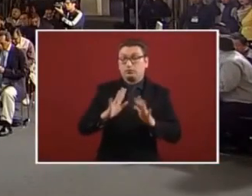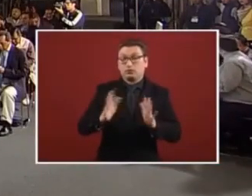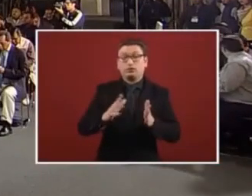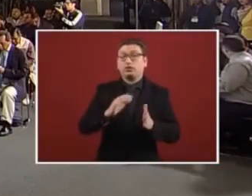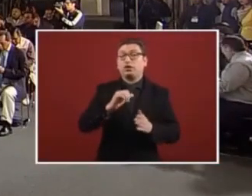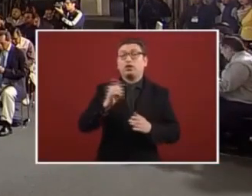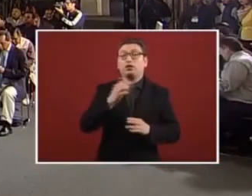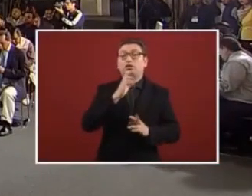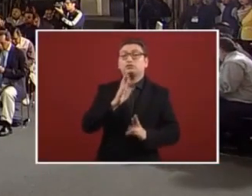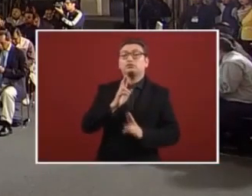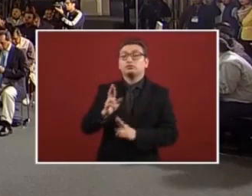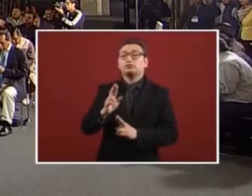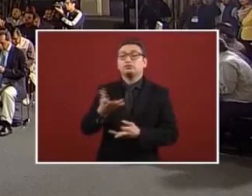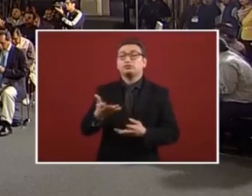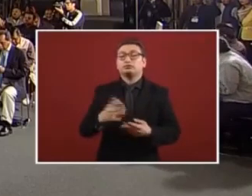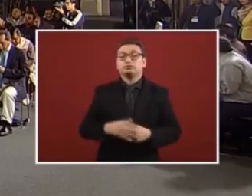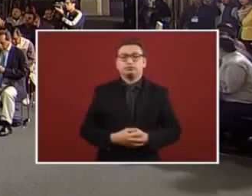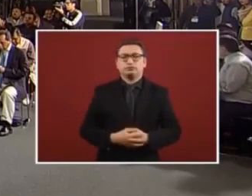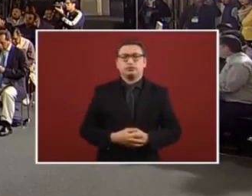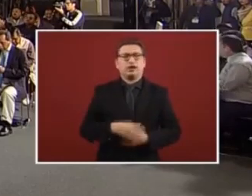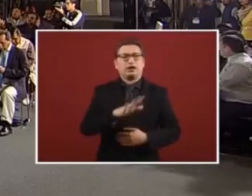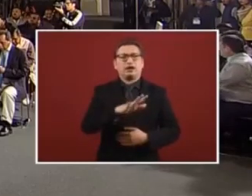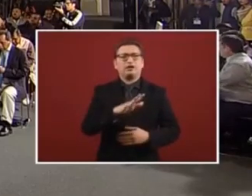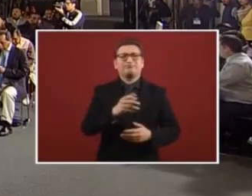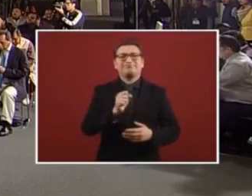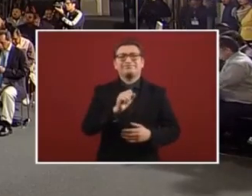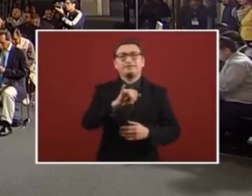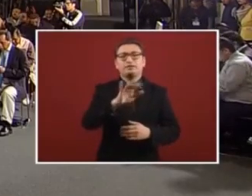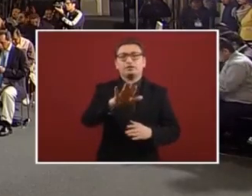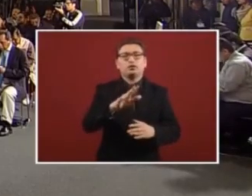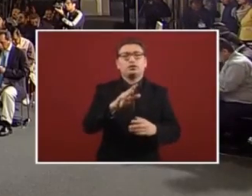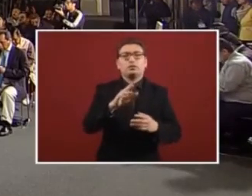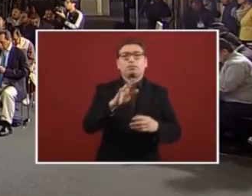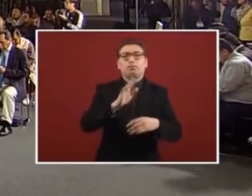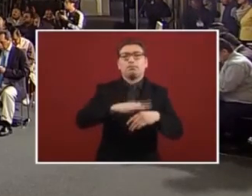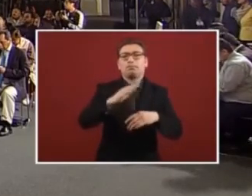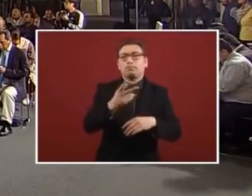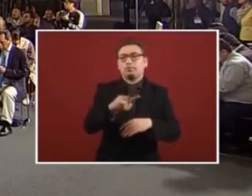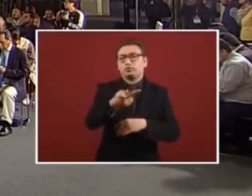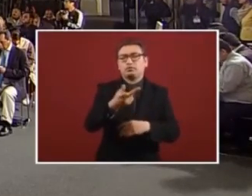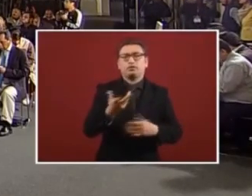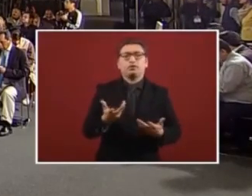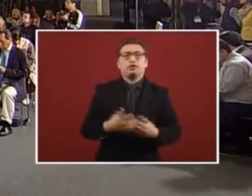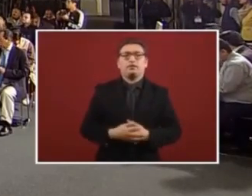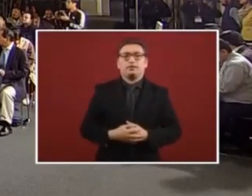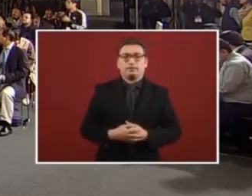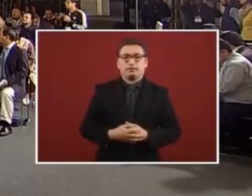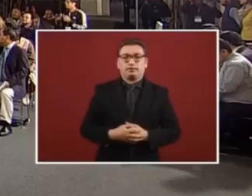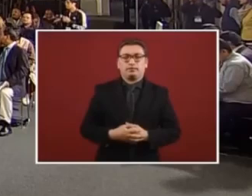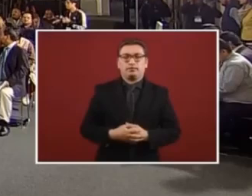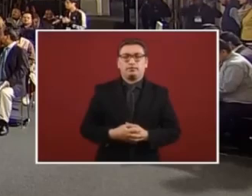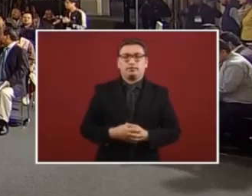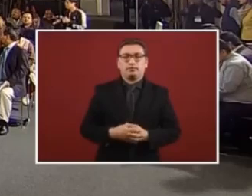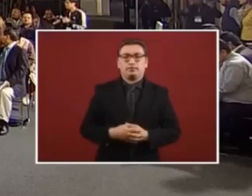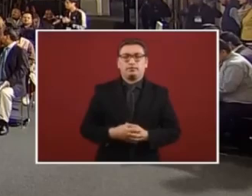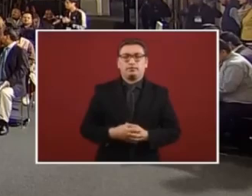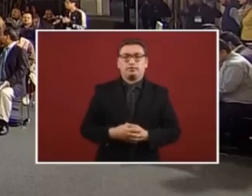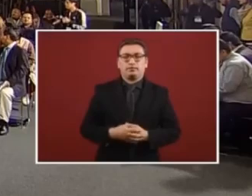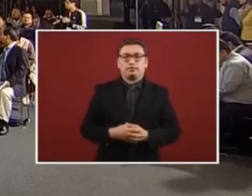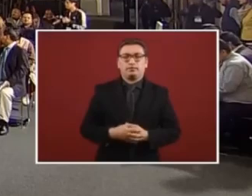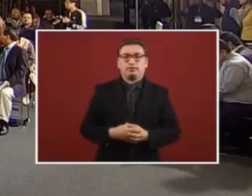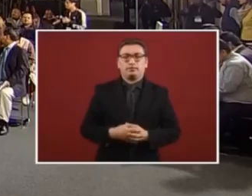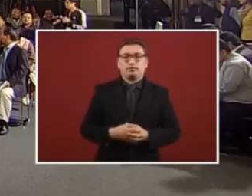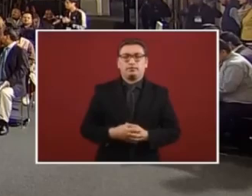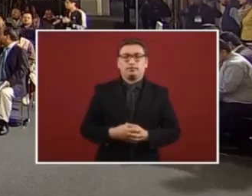was a there another part? Because Sí, nada más saber también de she que ha said, traído la construcción, and